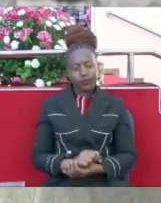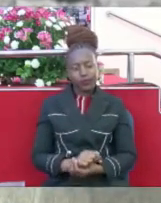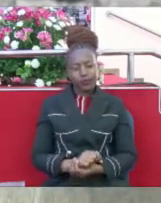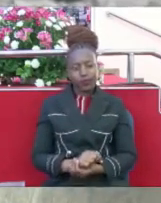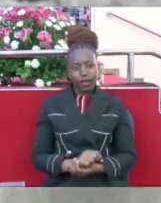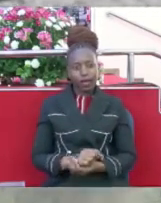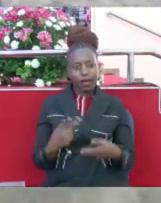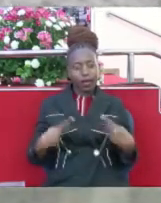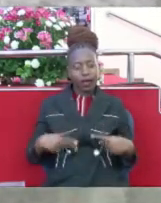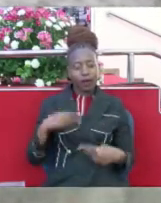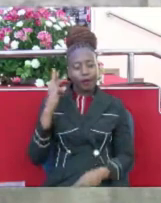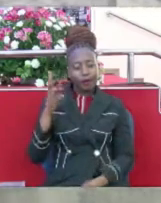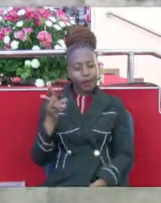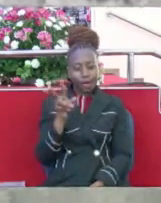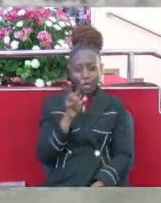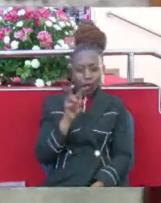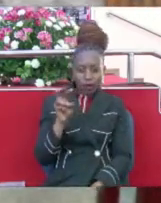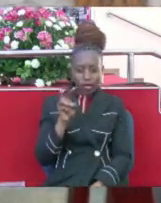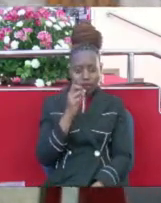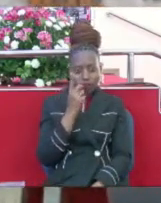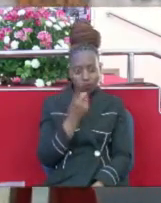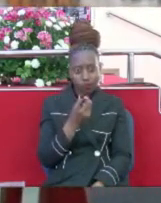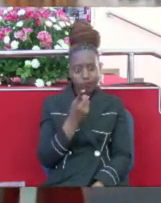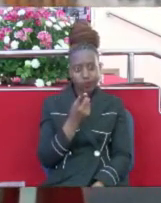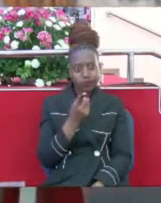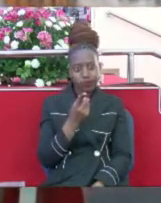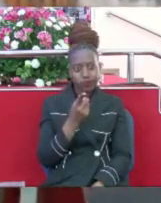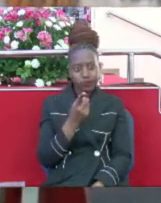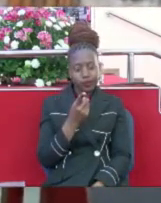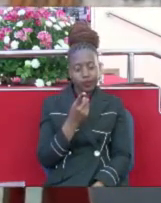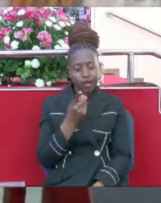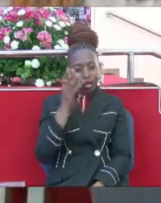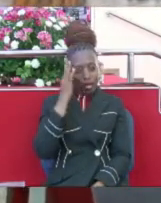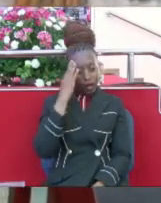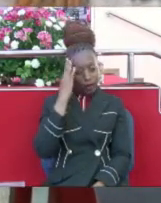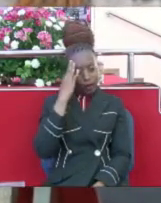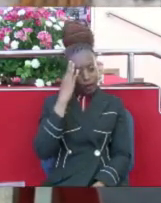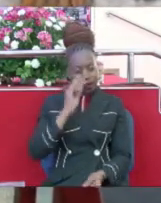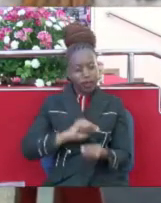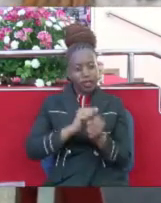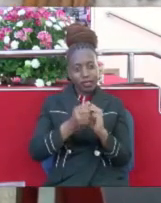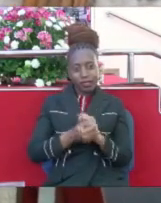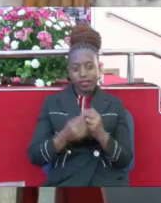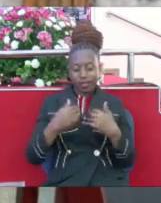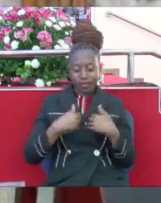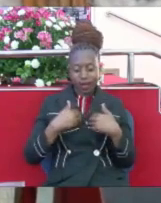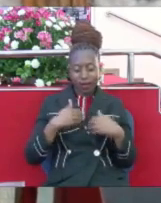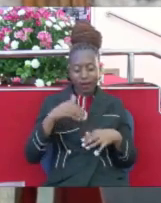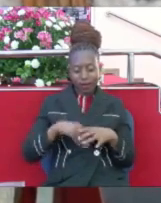People will look at you over time and discover that there is change in your